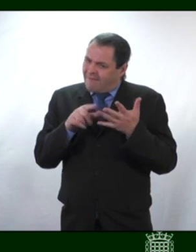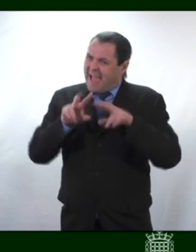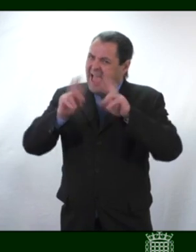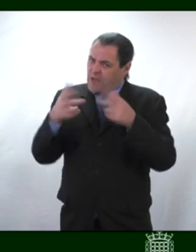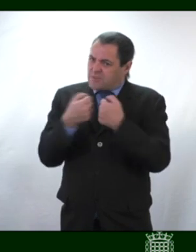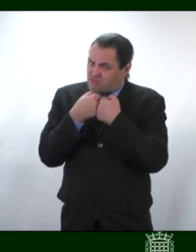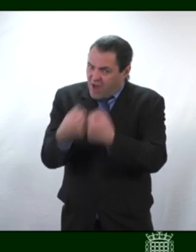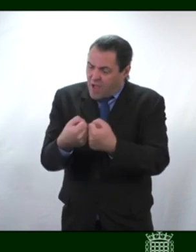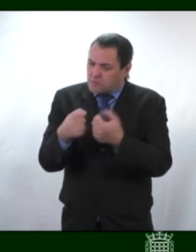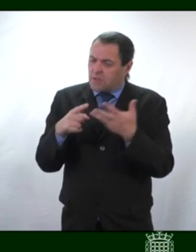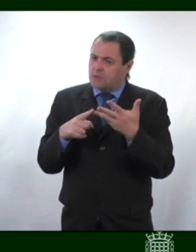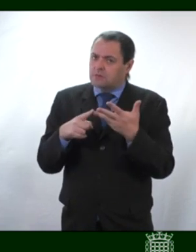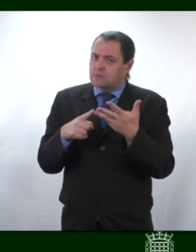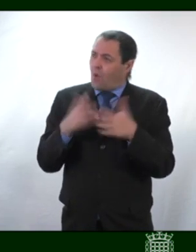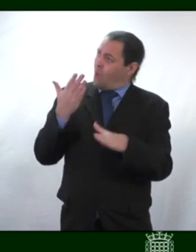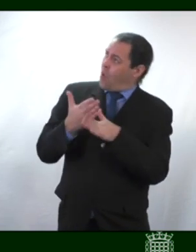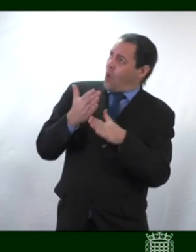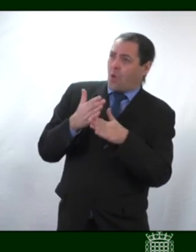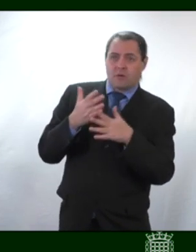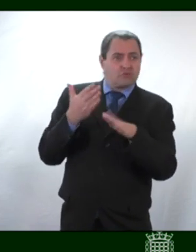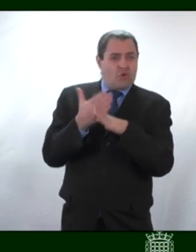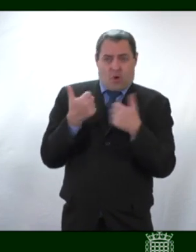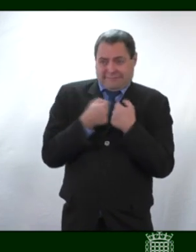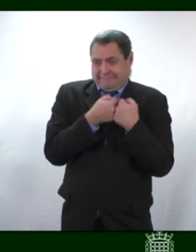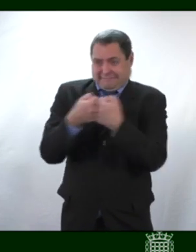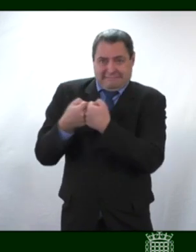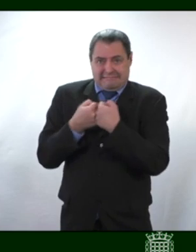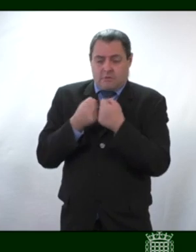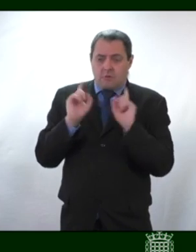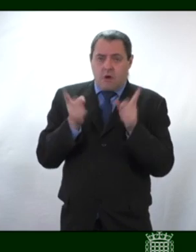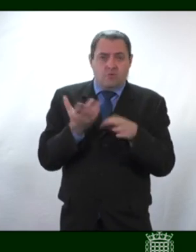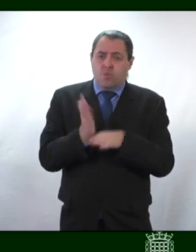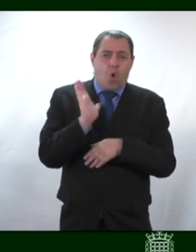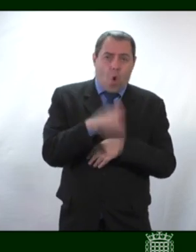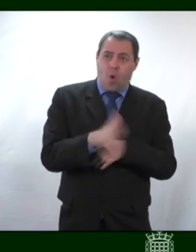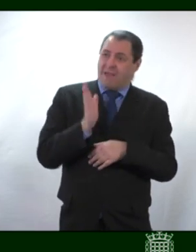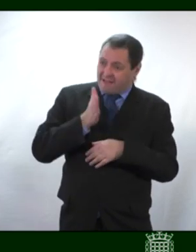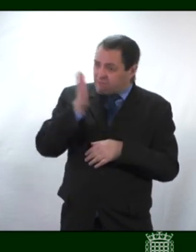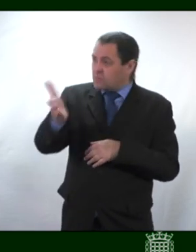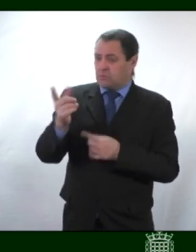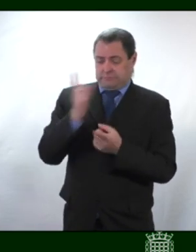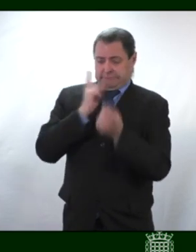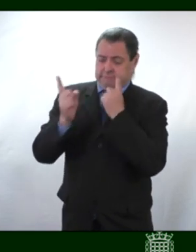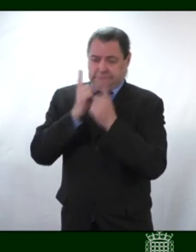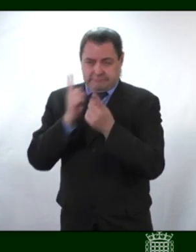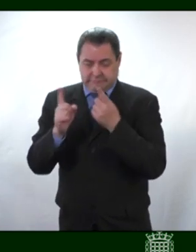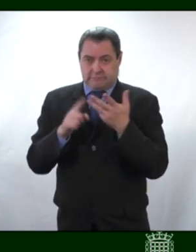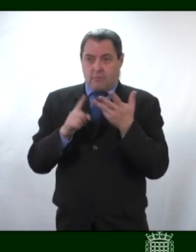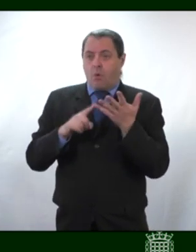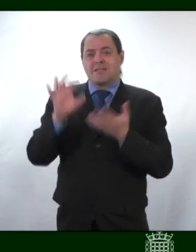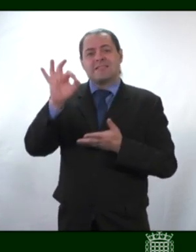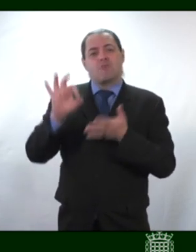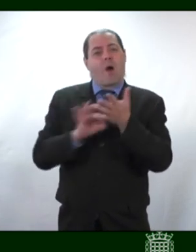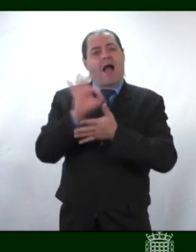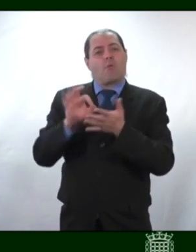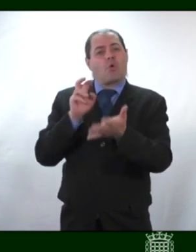or those who are working in exposed jobs where working from home isn't an option, or those on 0 hours contracts where if they